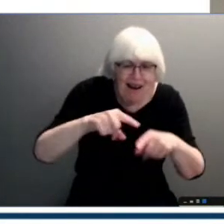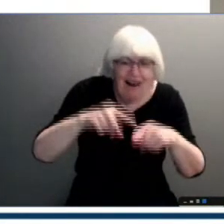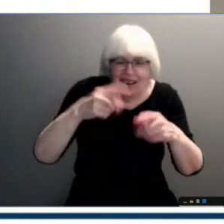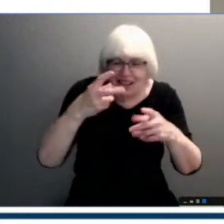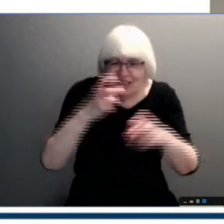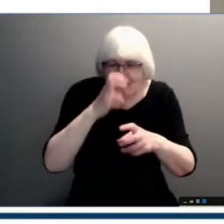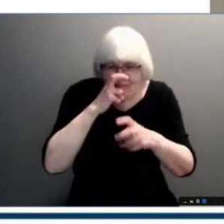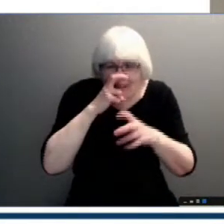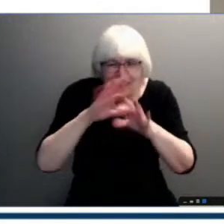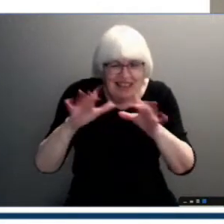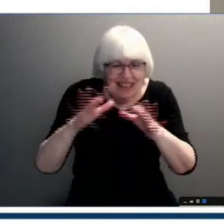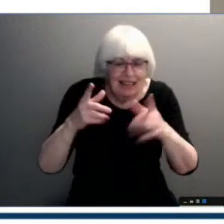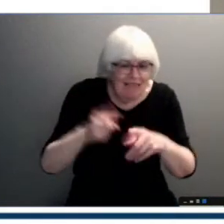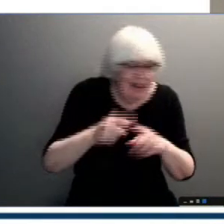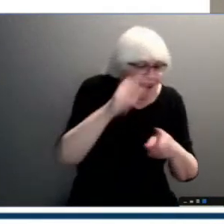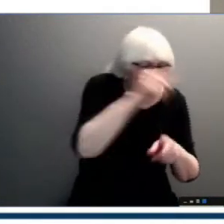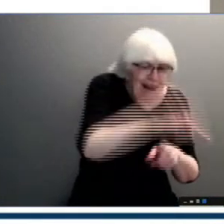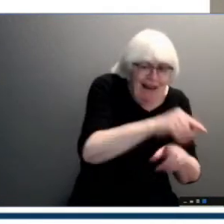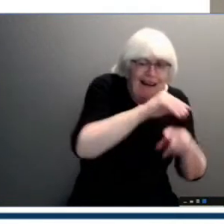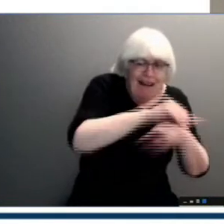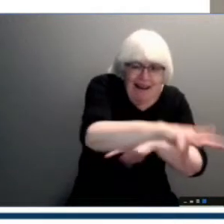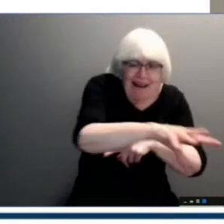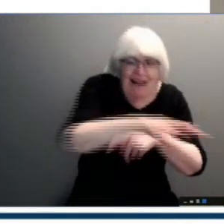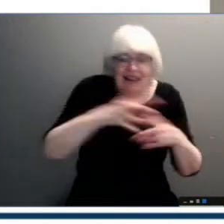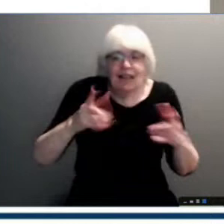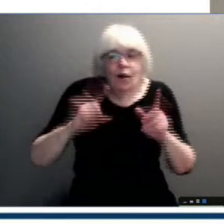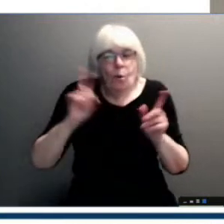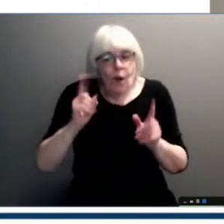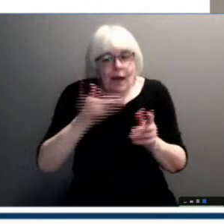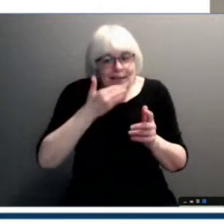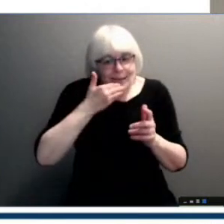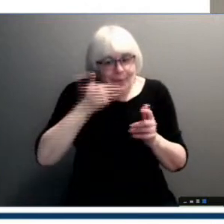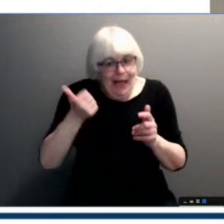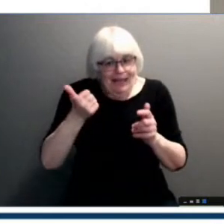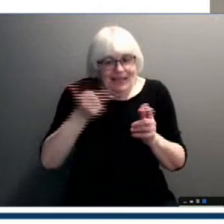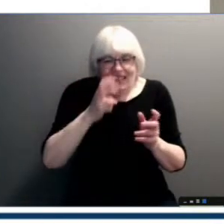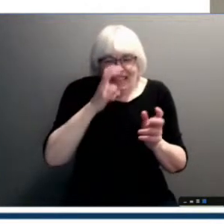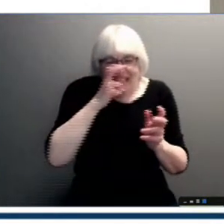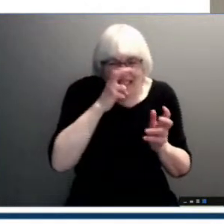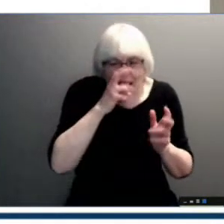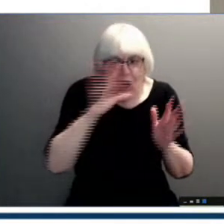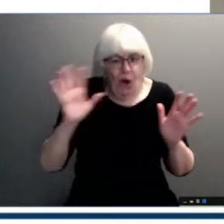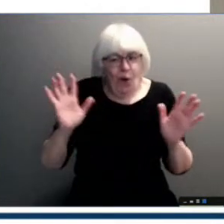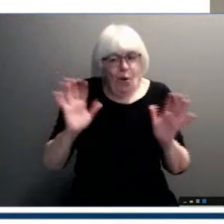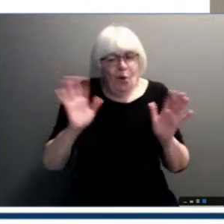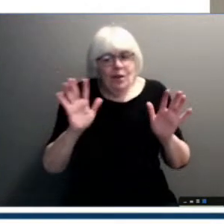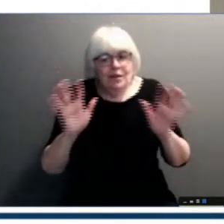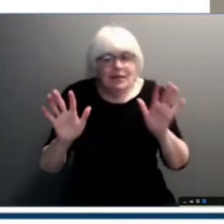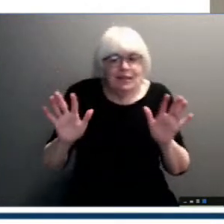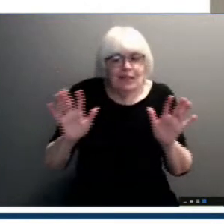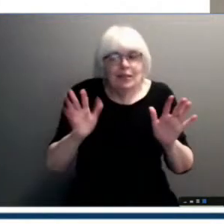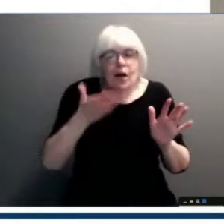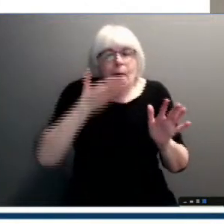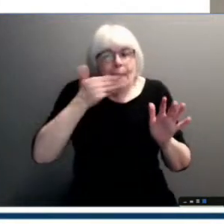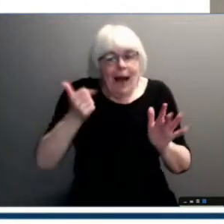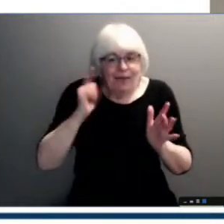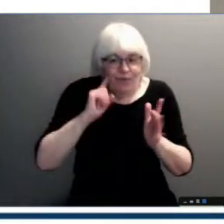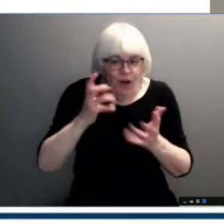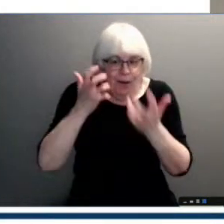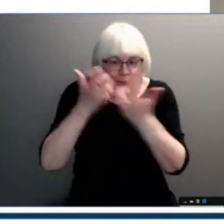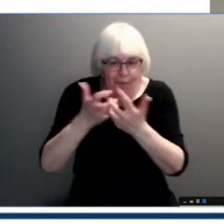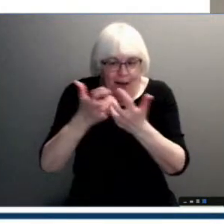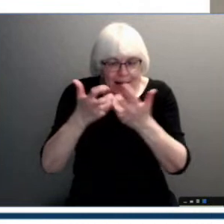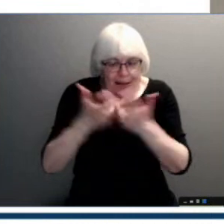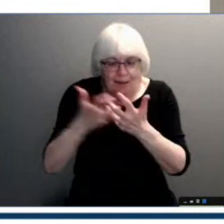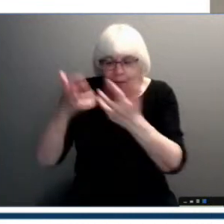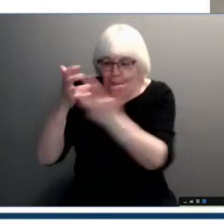the least amount of restrictions necessary, and when you do apply them, you use them for the shortest period of time possible. But things have changed